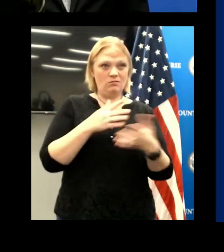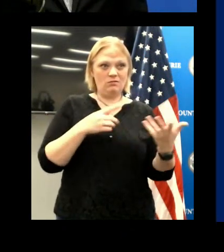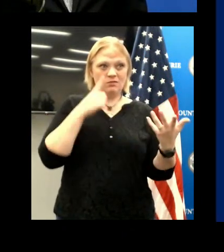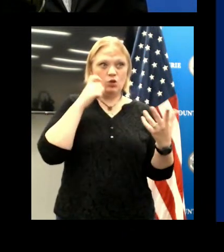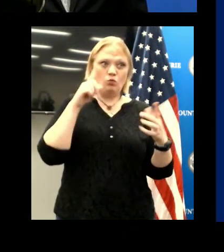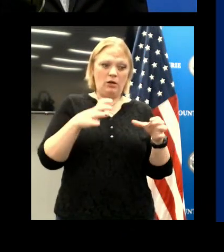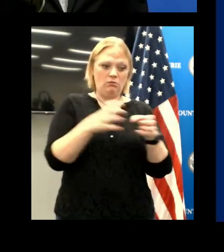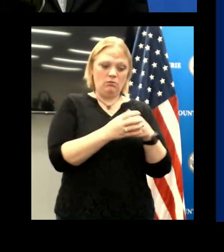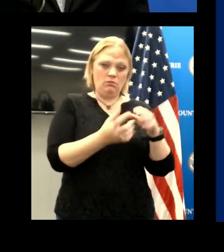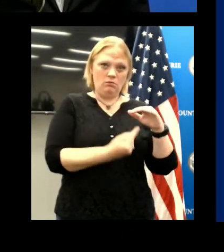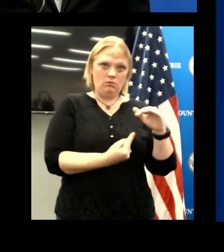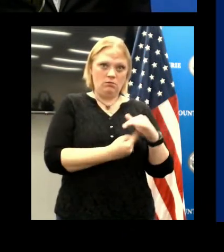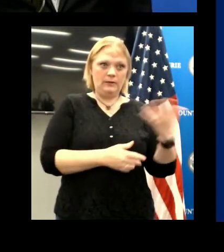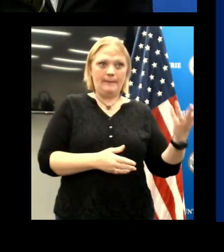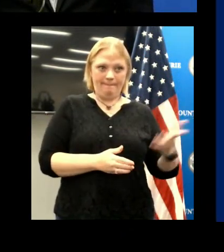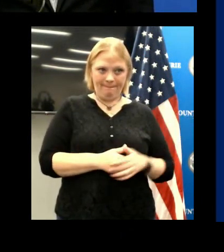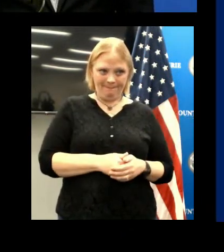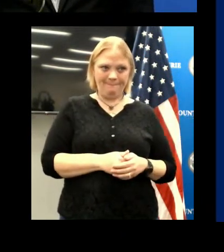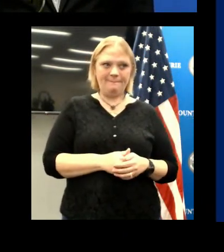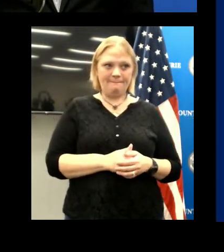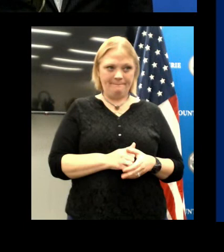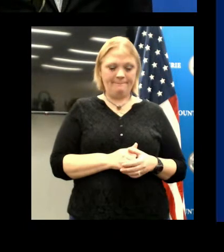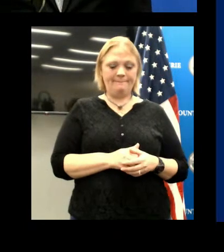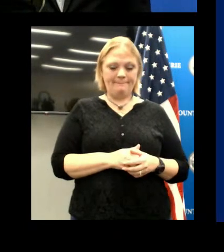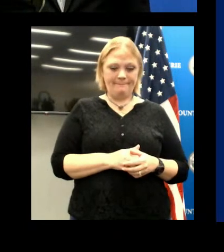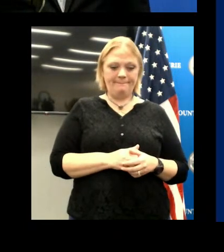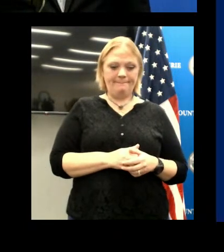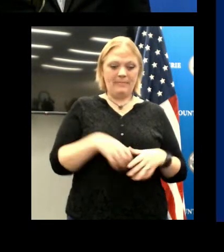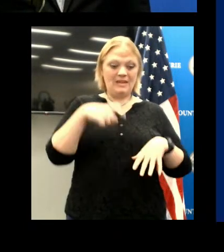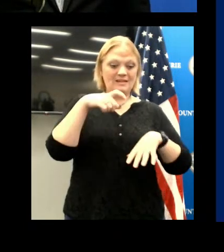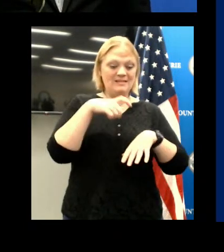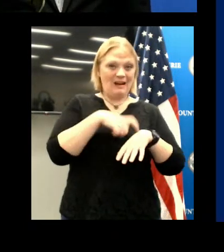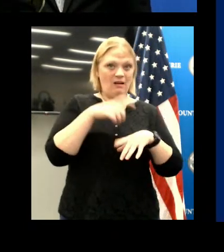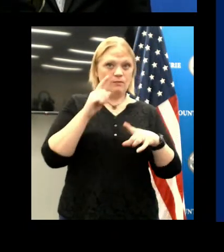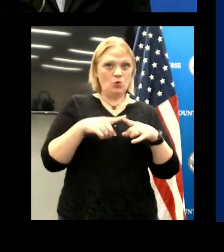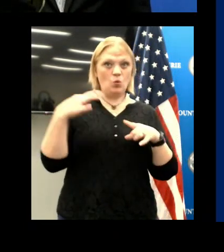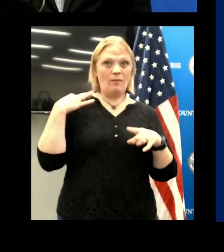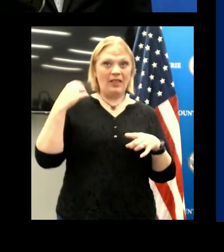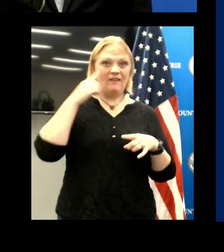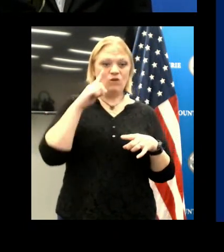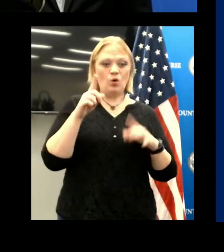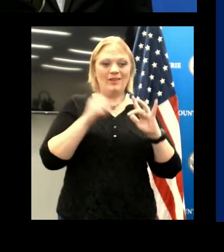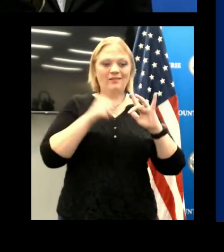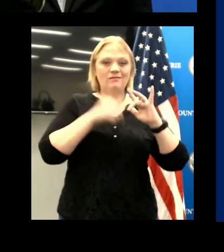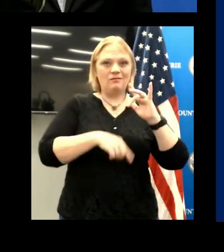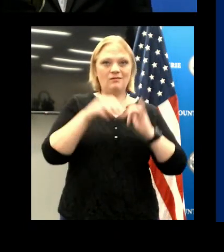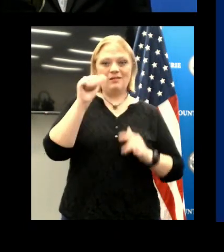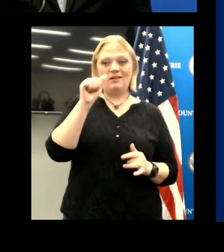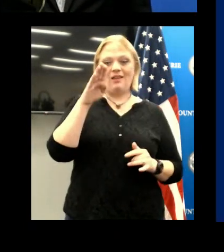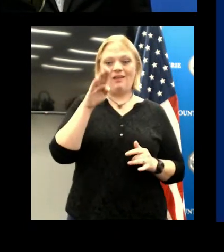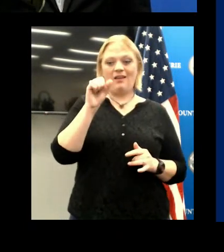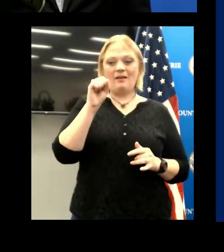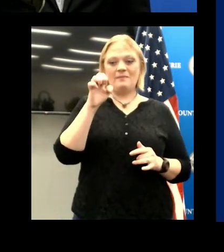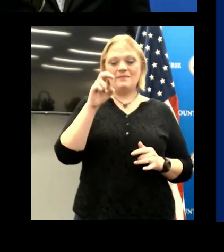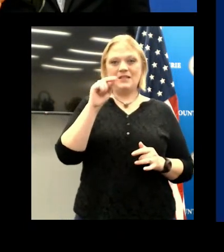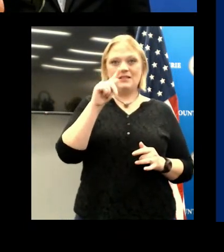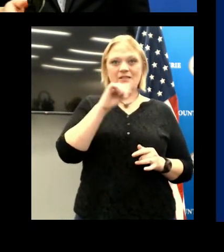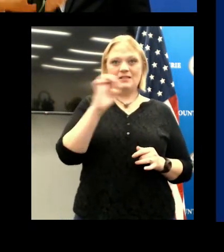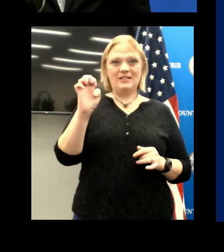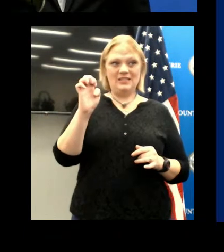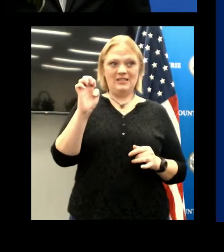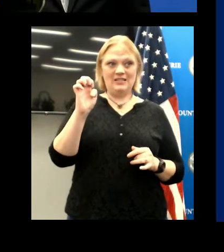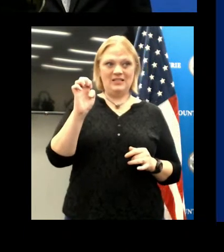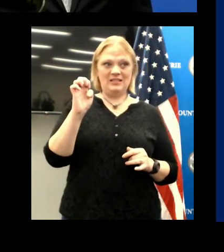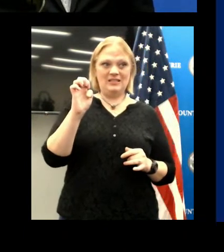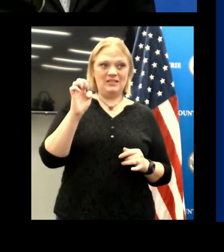to quarantine. The time to apply for an absentee ballot by mail through the Board of